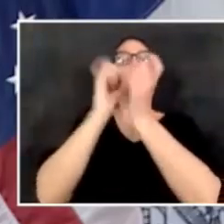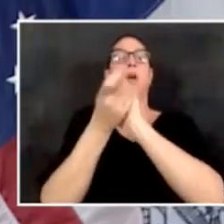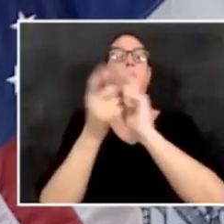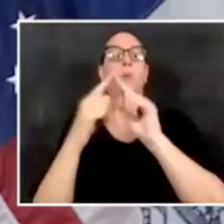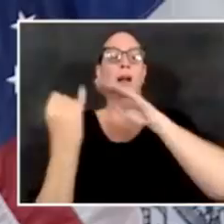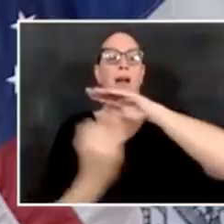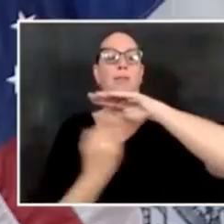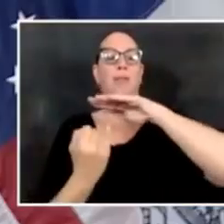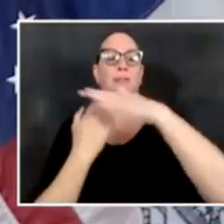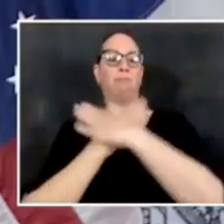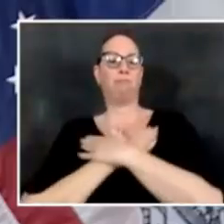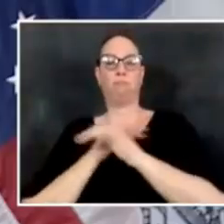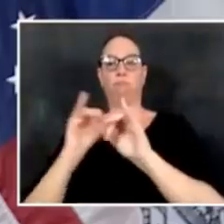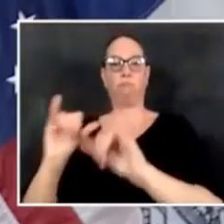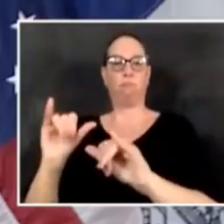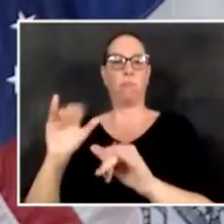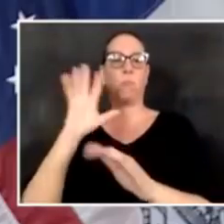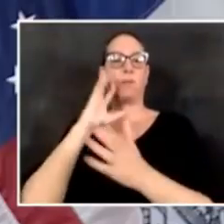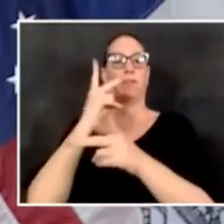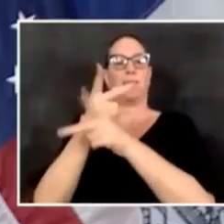Next is Yoav from the city.